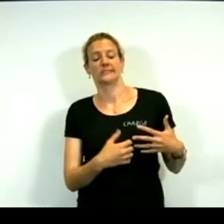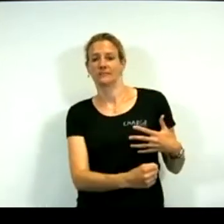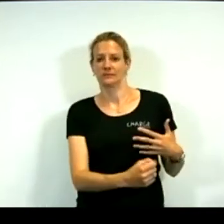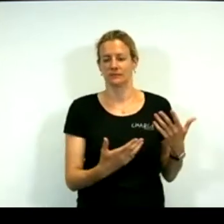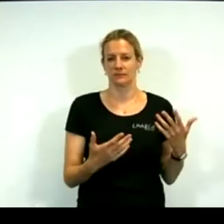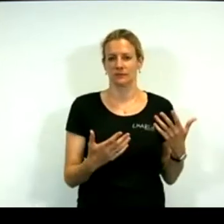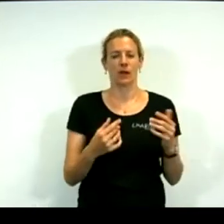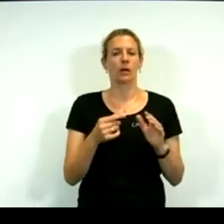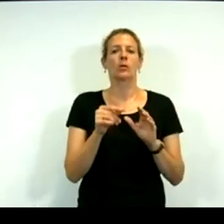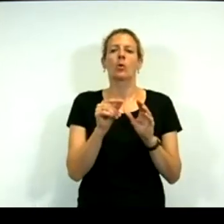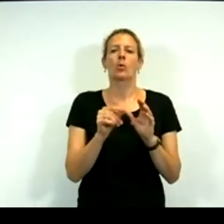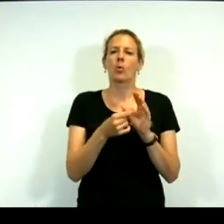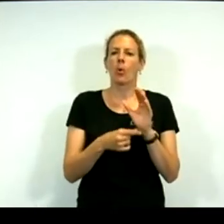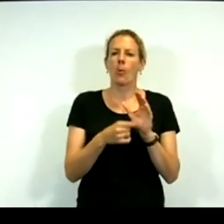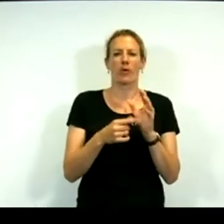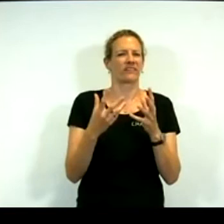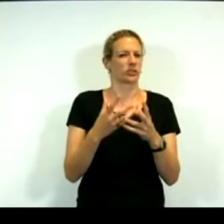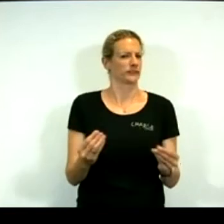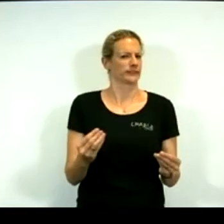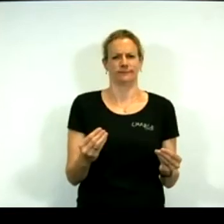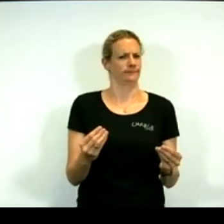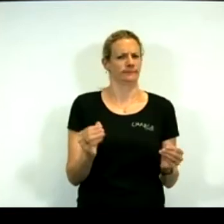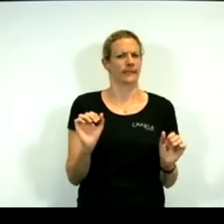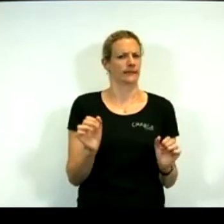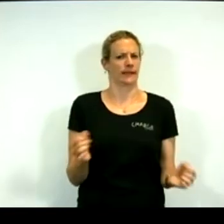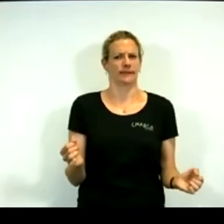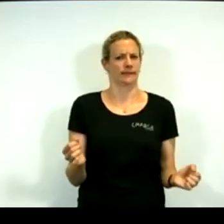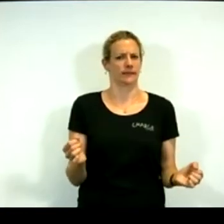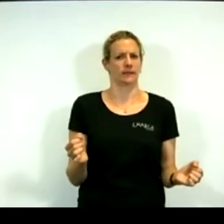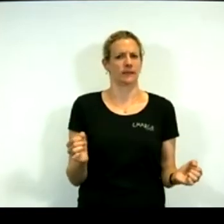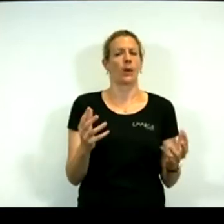don't disappear. And we have no